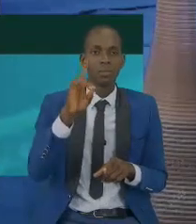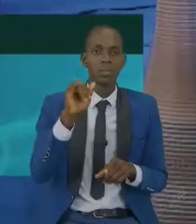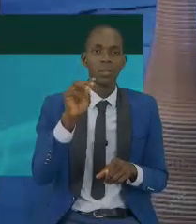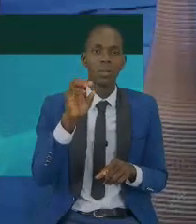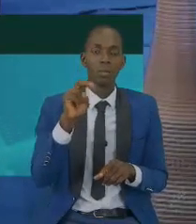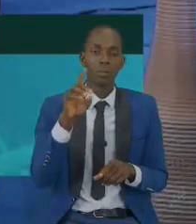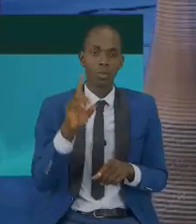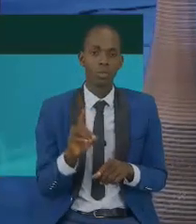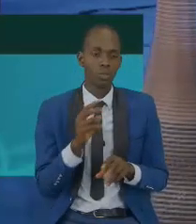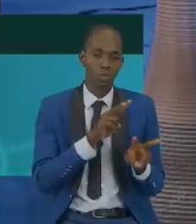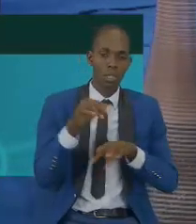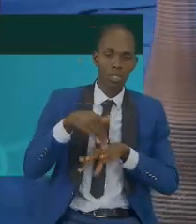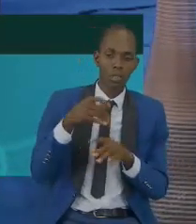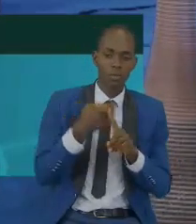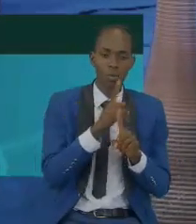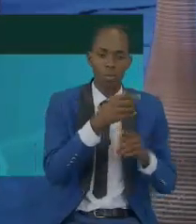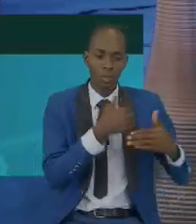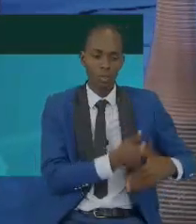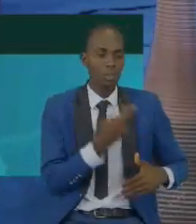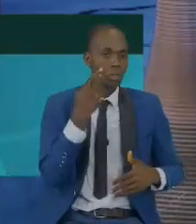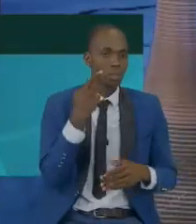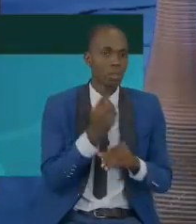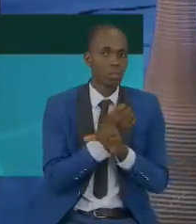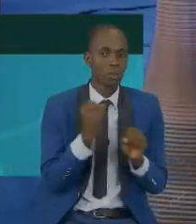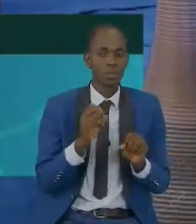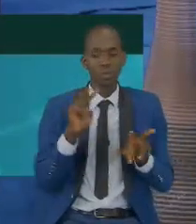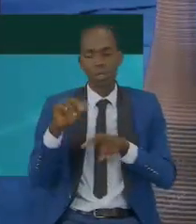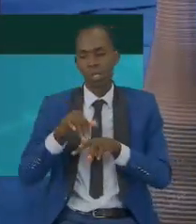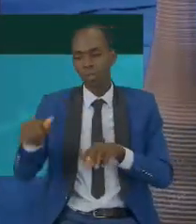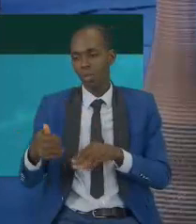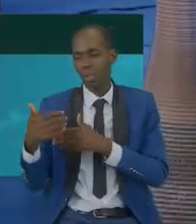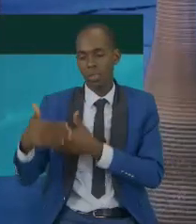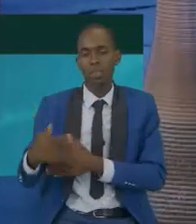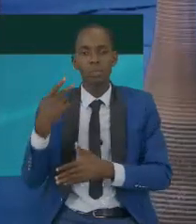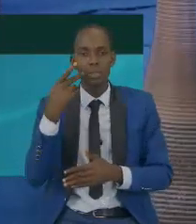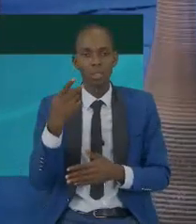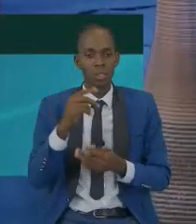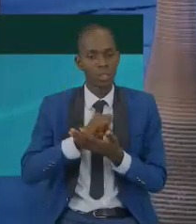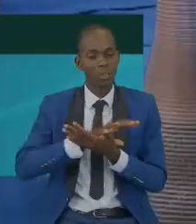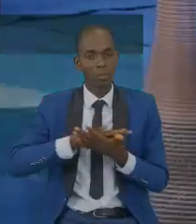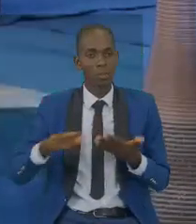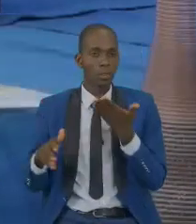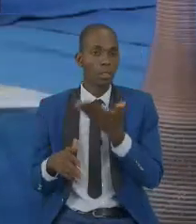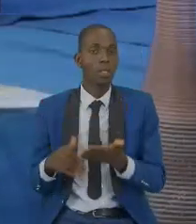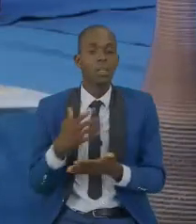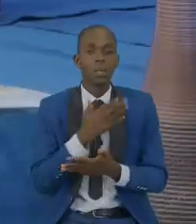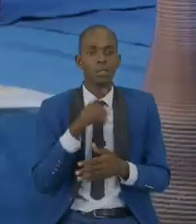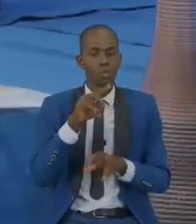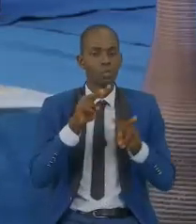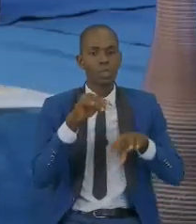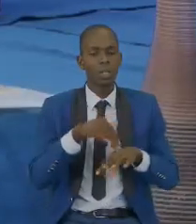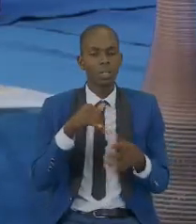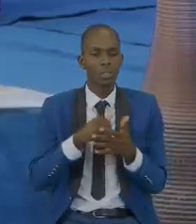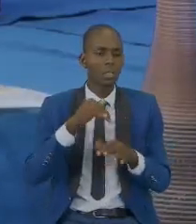the salvation. And then you look at that side, you see the sanctification. And then you look at it